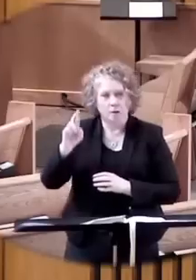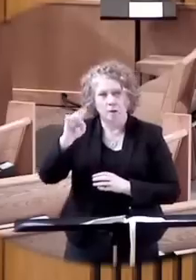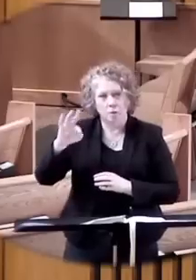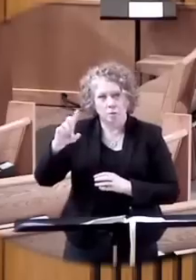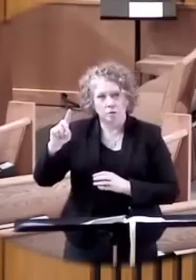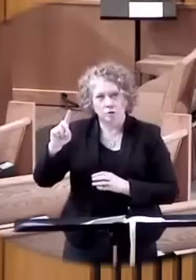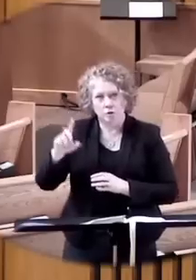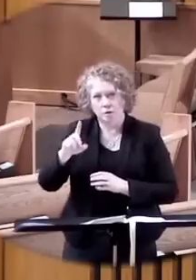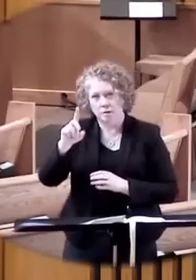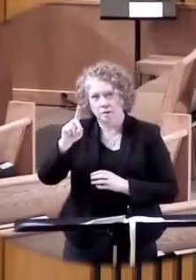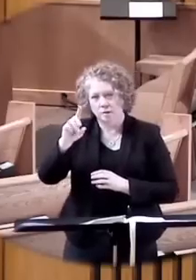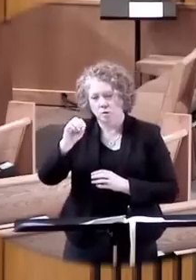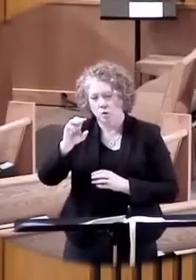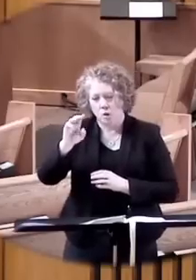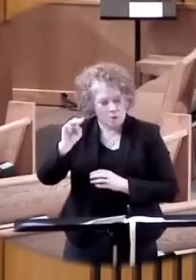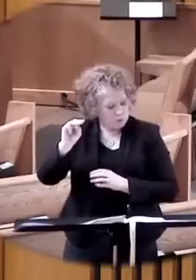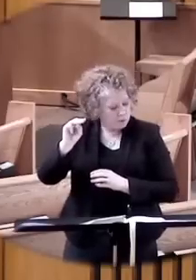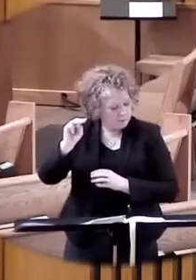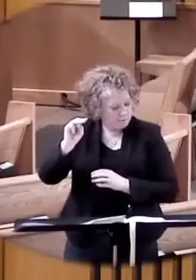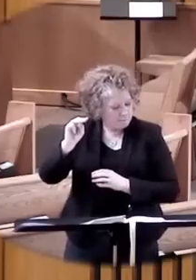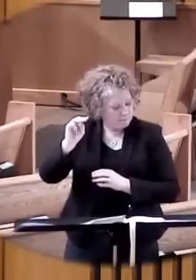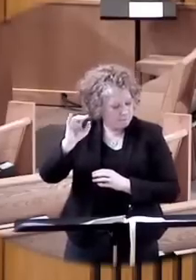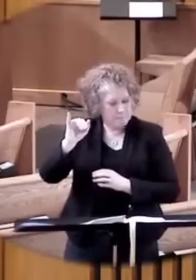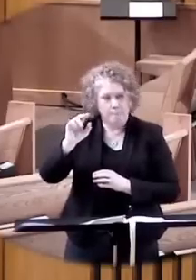Richard Dominic,